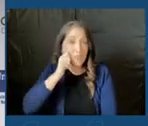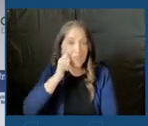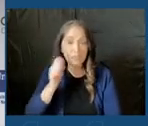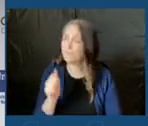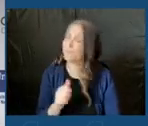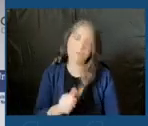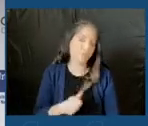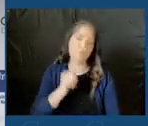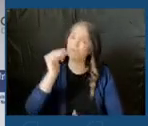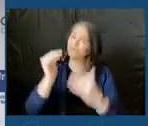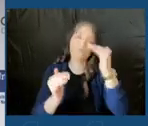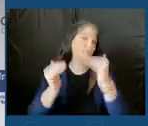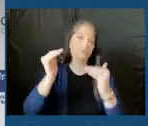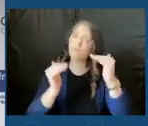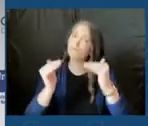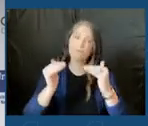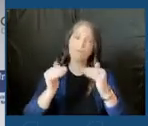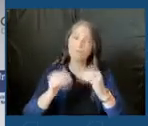intolerable.